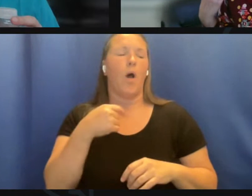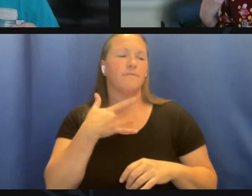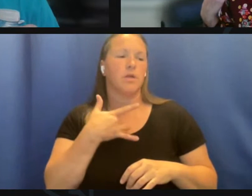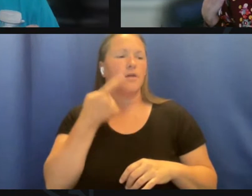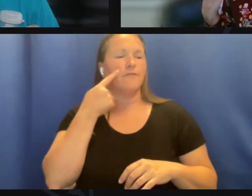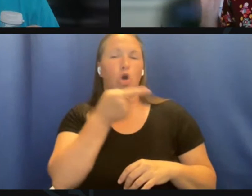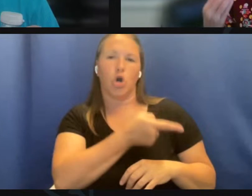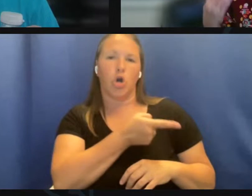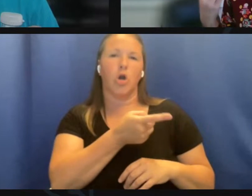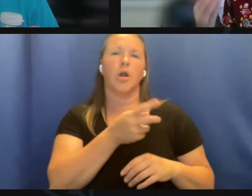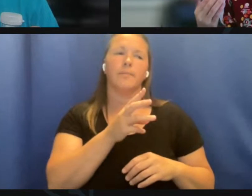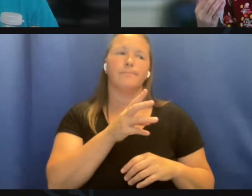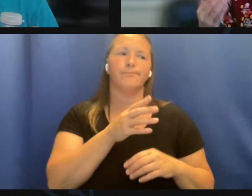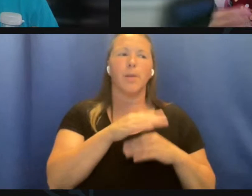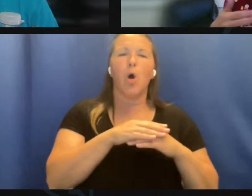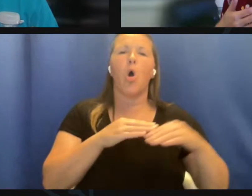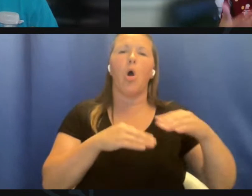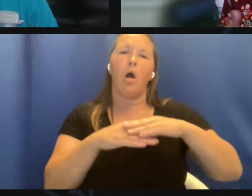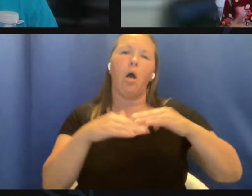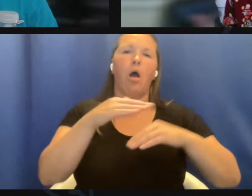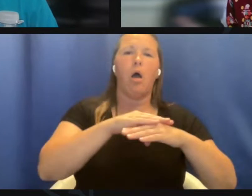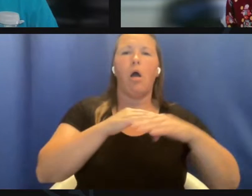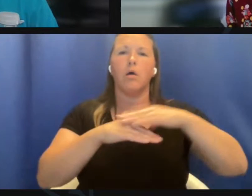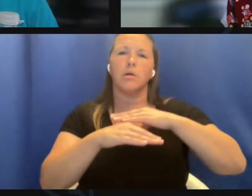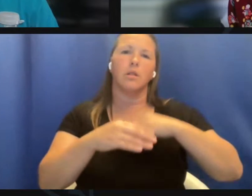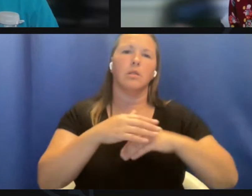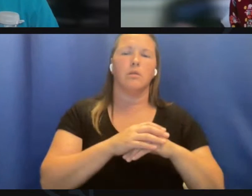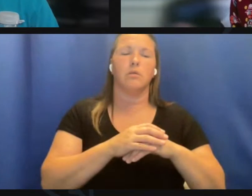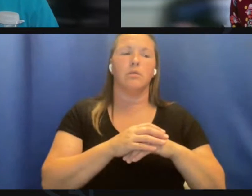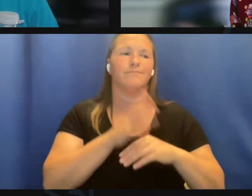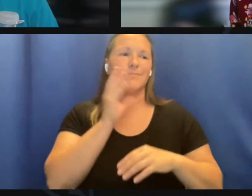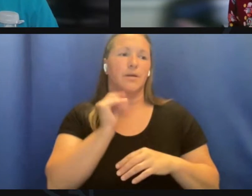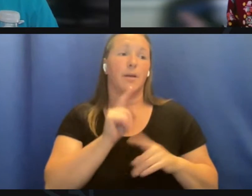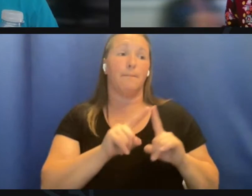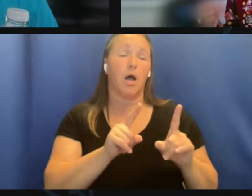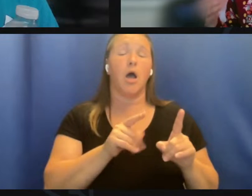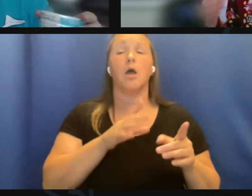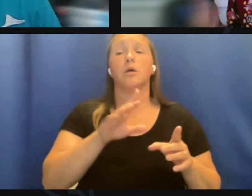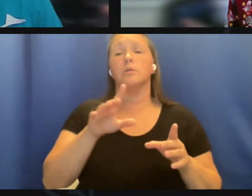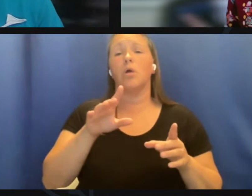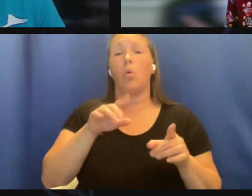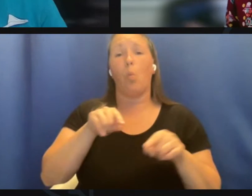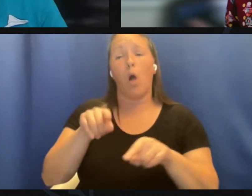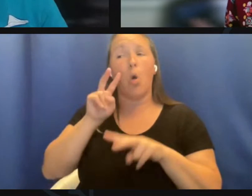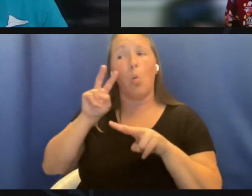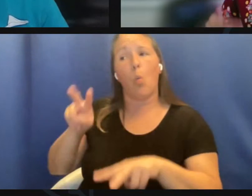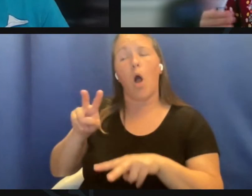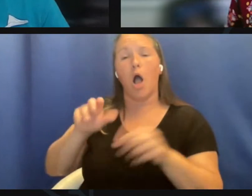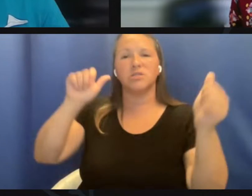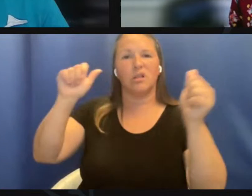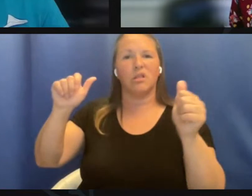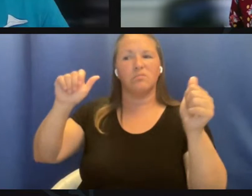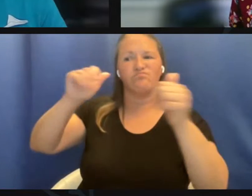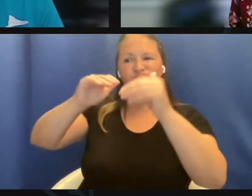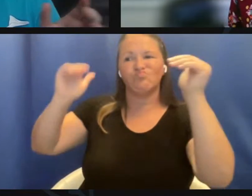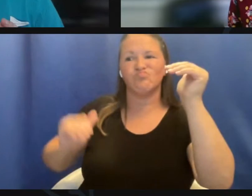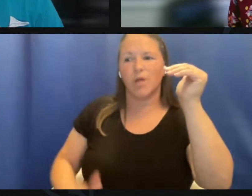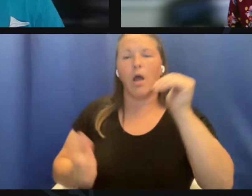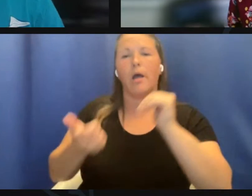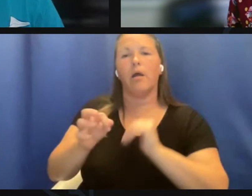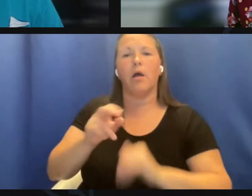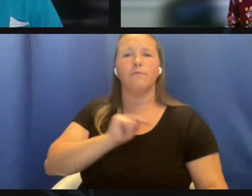But to me, by 1815, as she sees the decline of Napoleon, What she cares about is the money she can